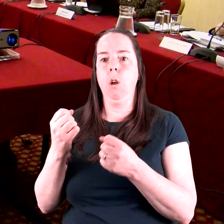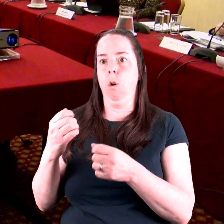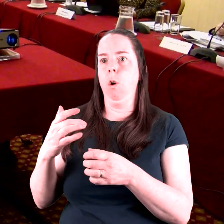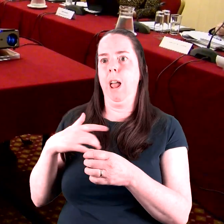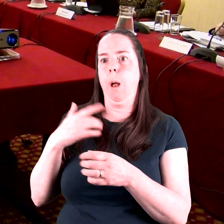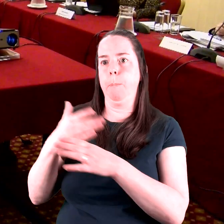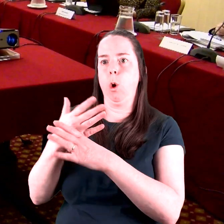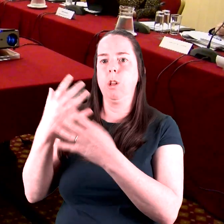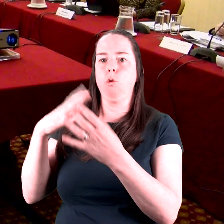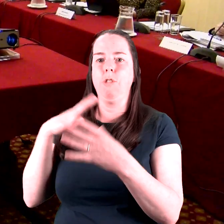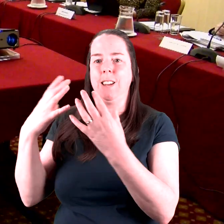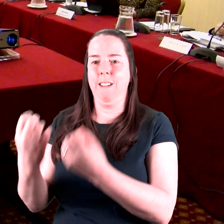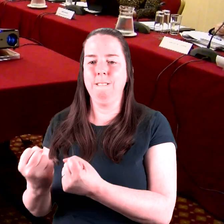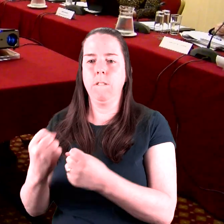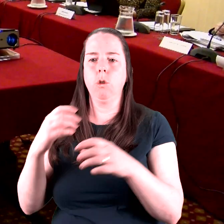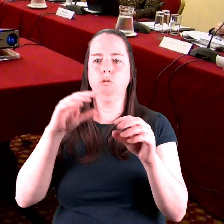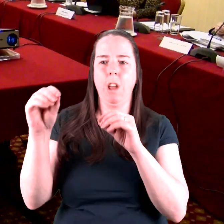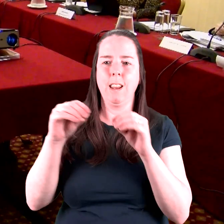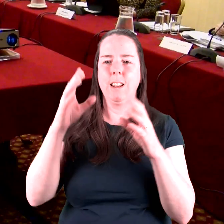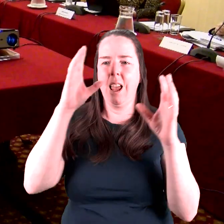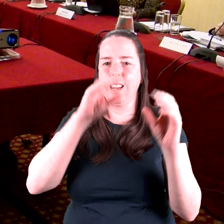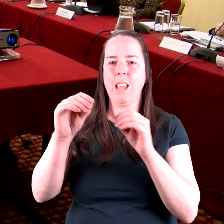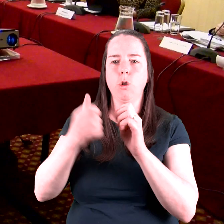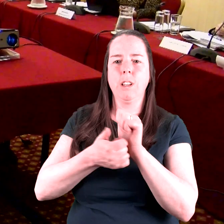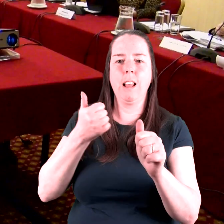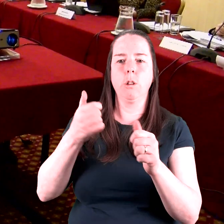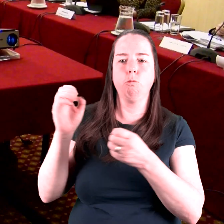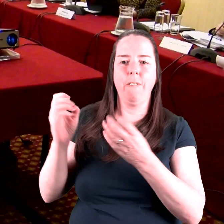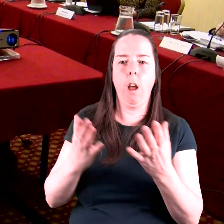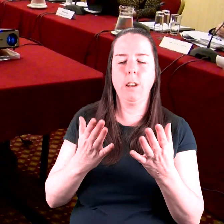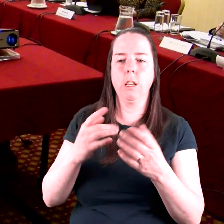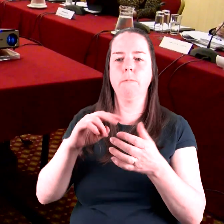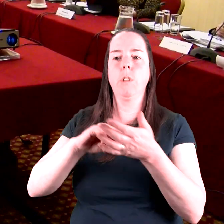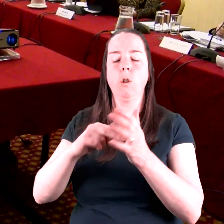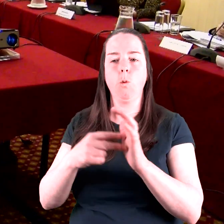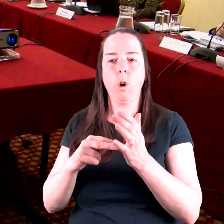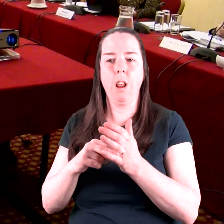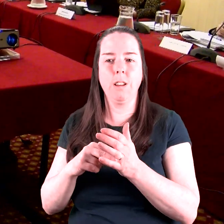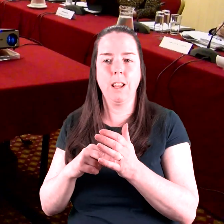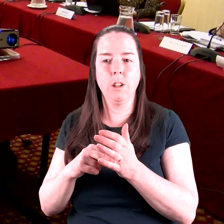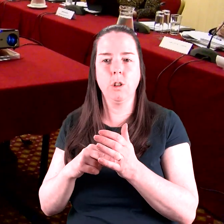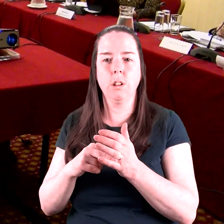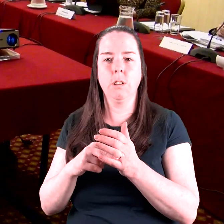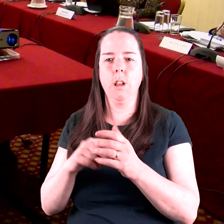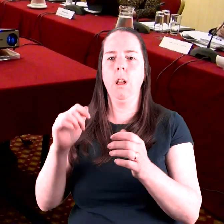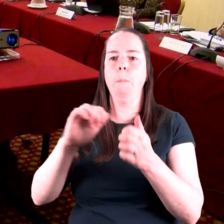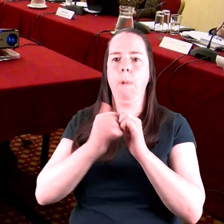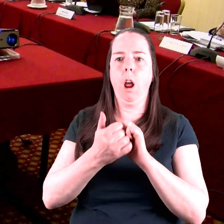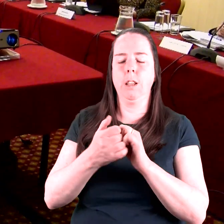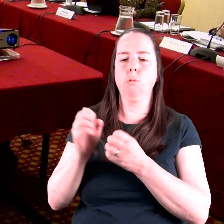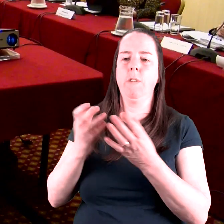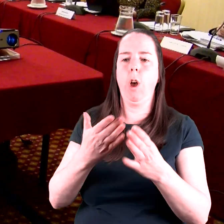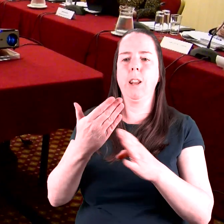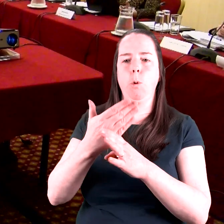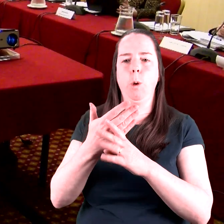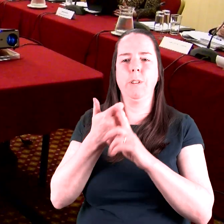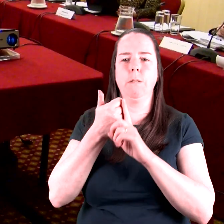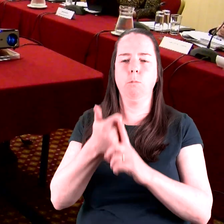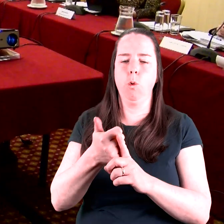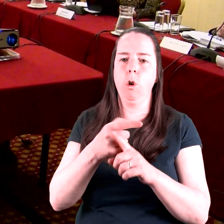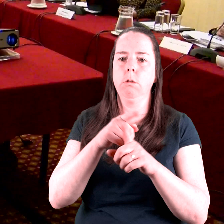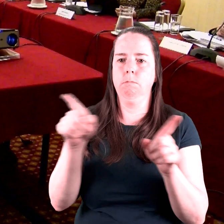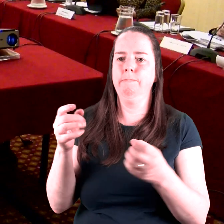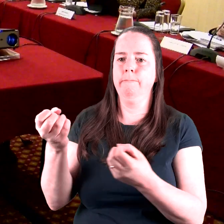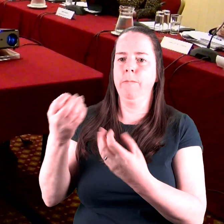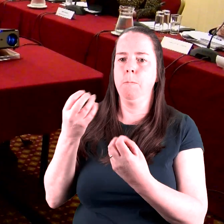existing employers, training, education, skills providers, those organisations and partners who provide employment